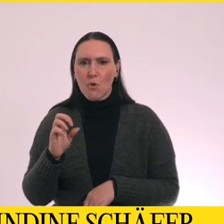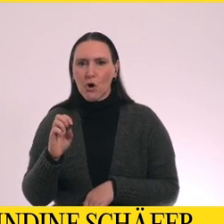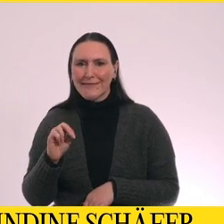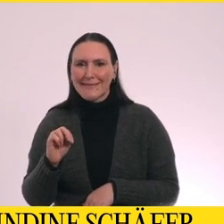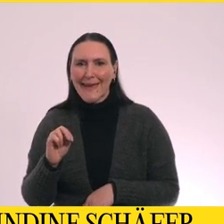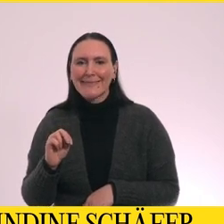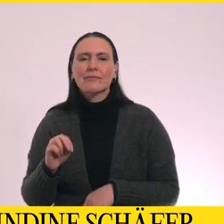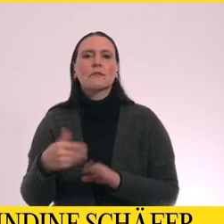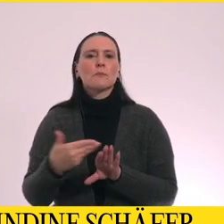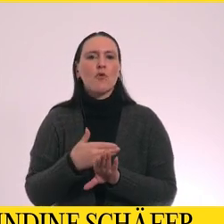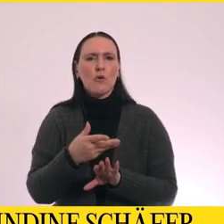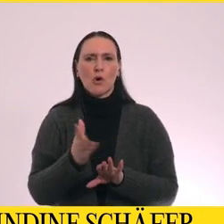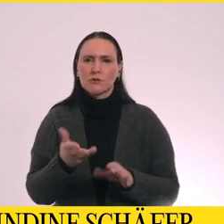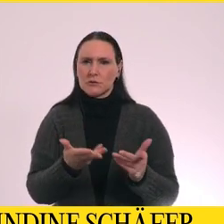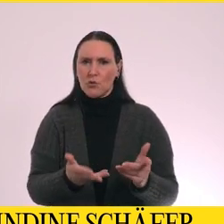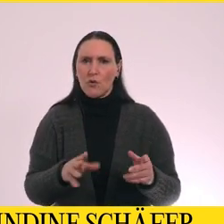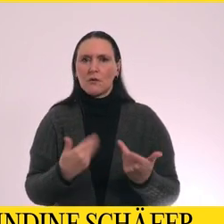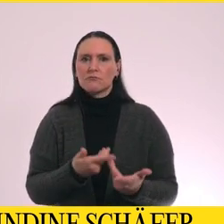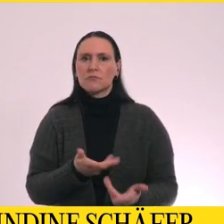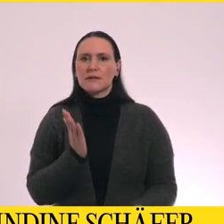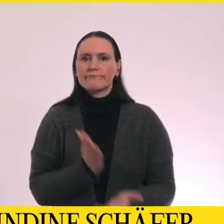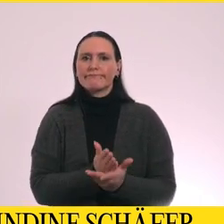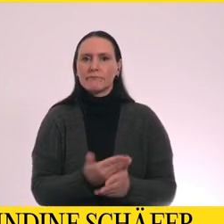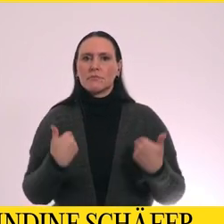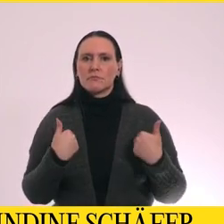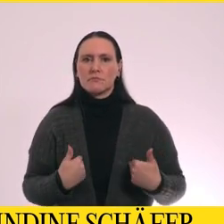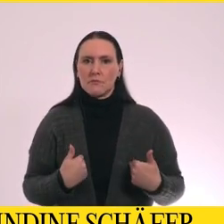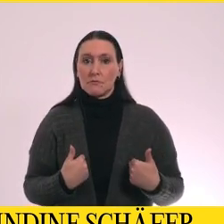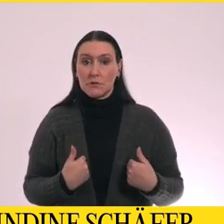but at the same time the system strips people out from their humanities